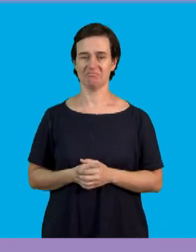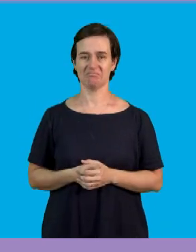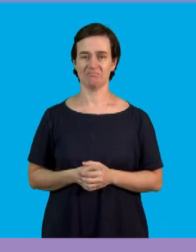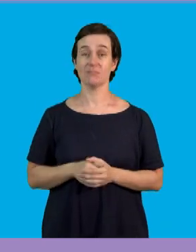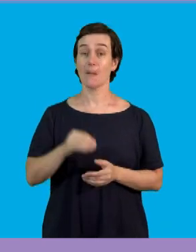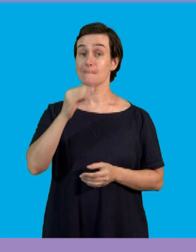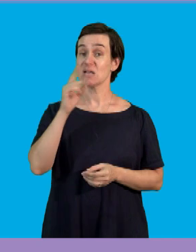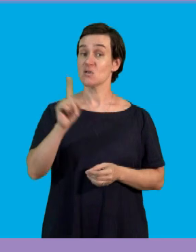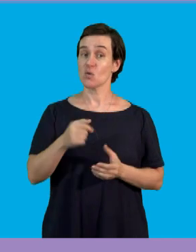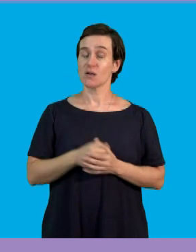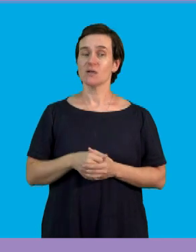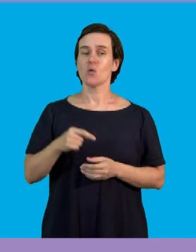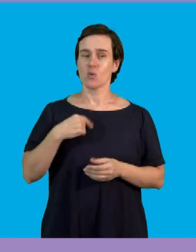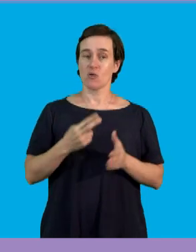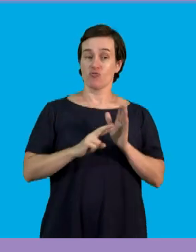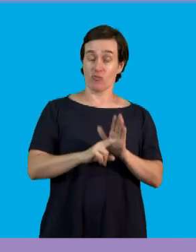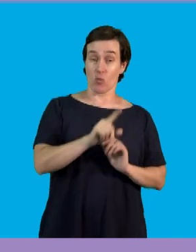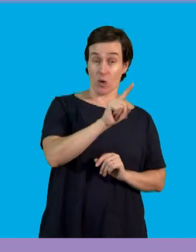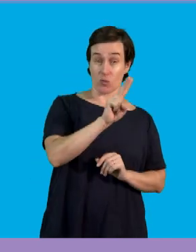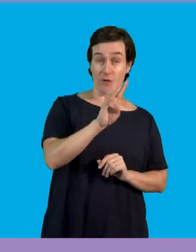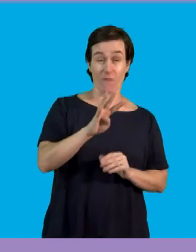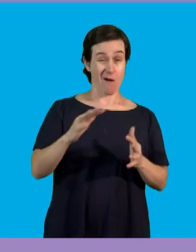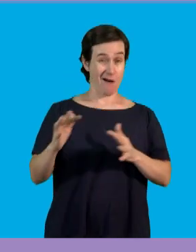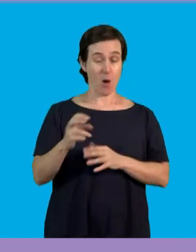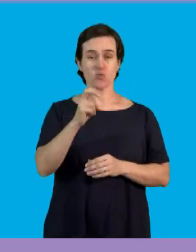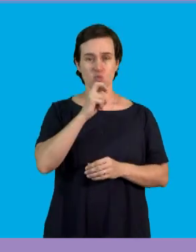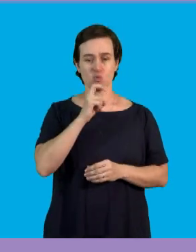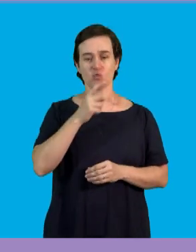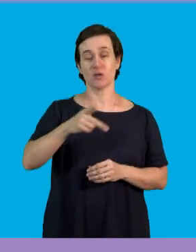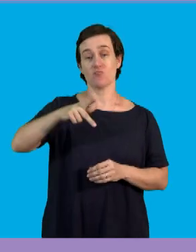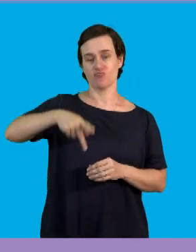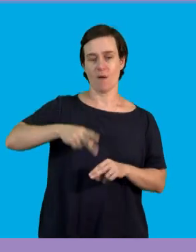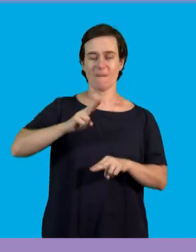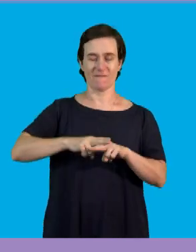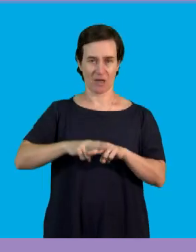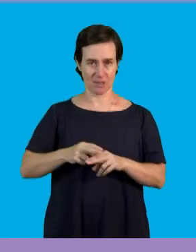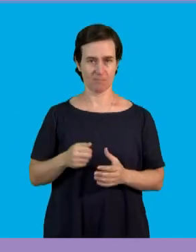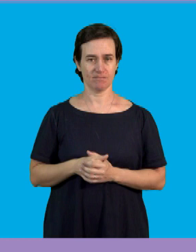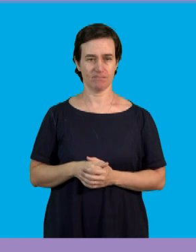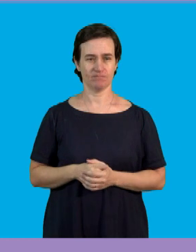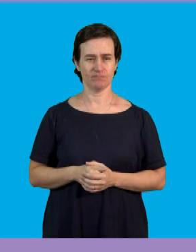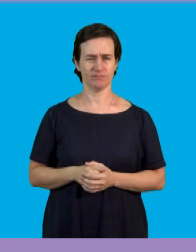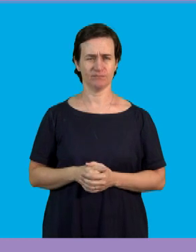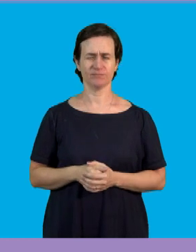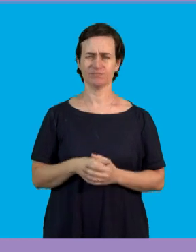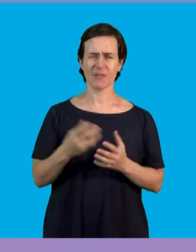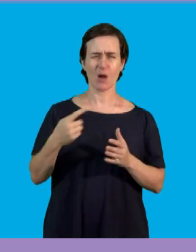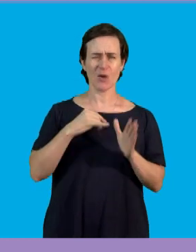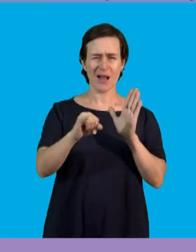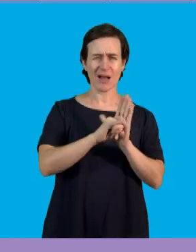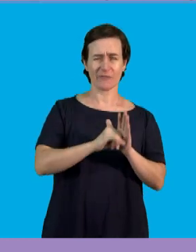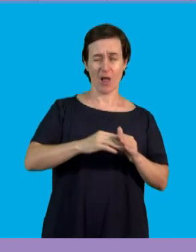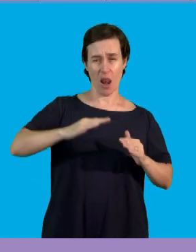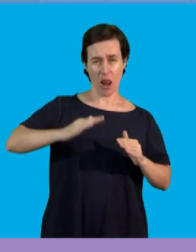number. So that means we have represented 124 as its prime factors. How do we find